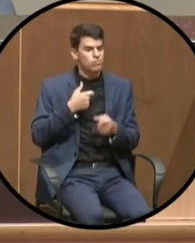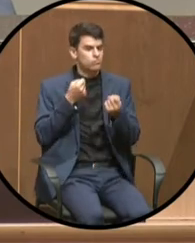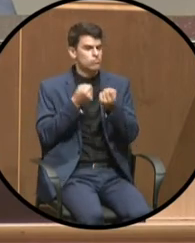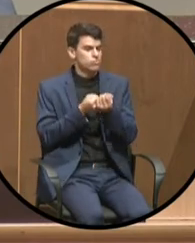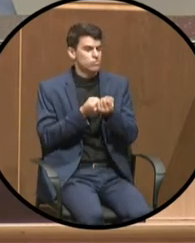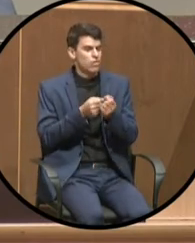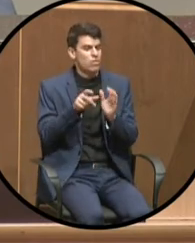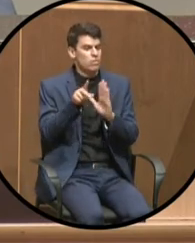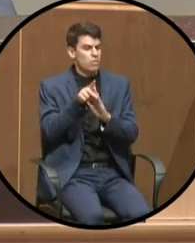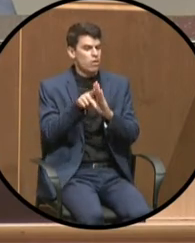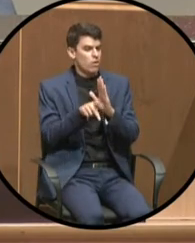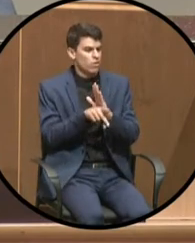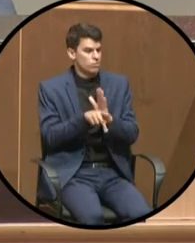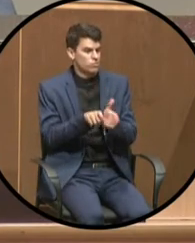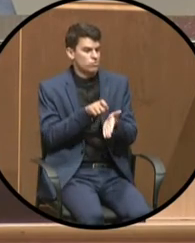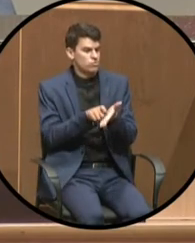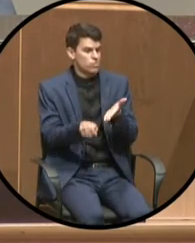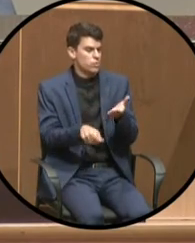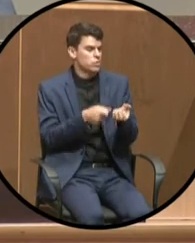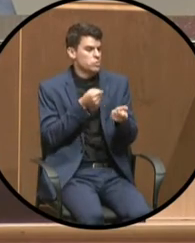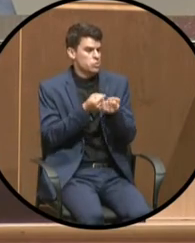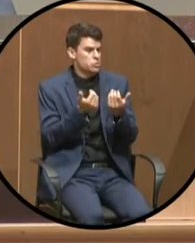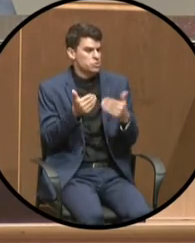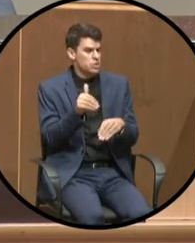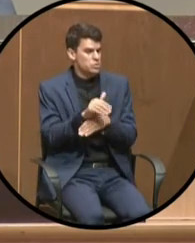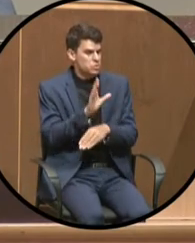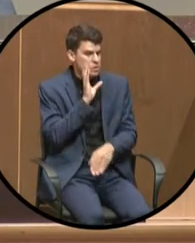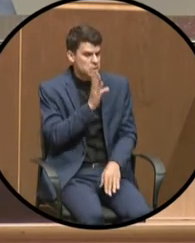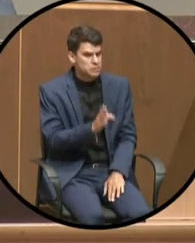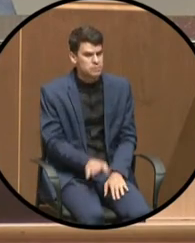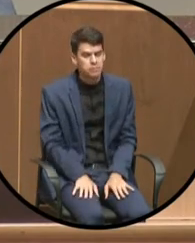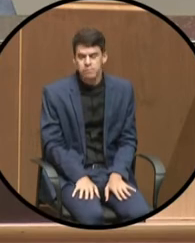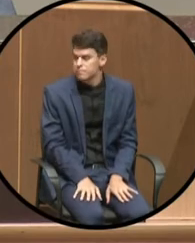the way it is written, and I will be supporting it tonight.